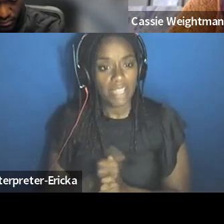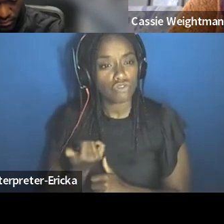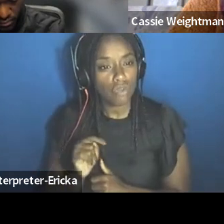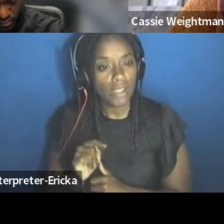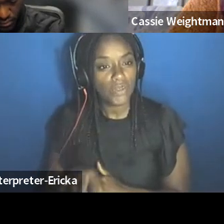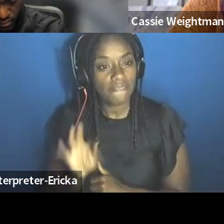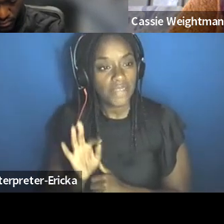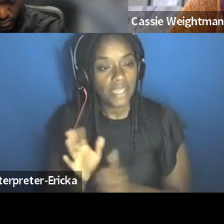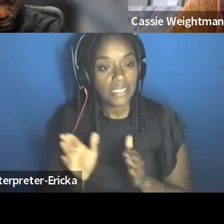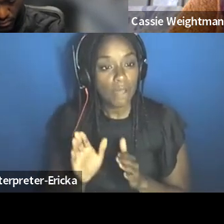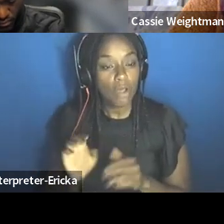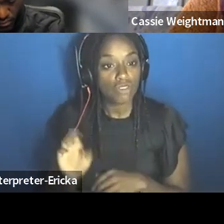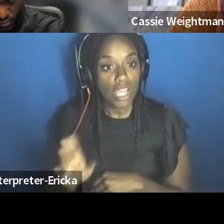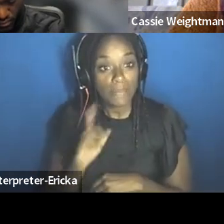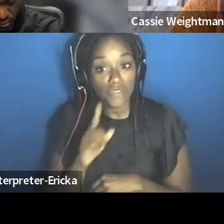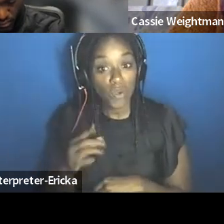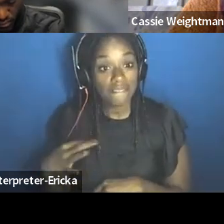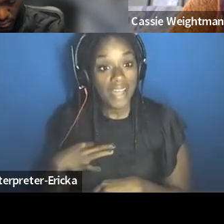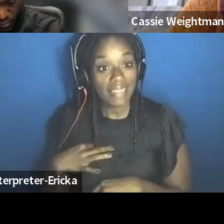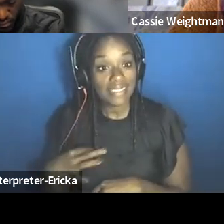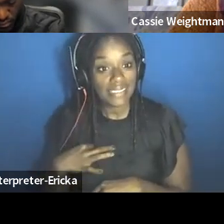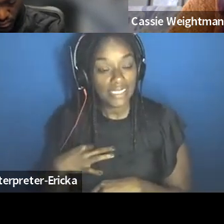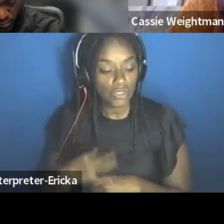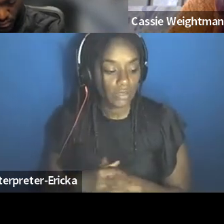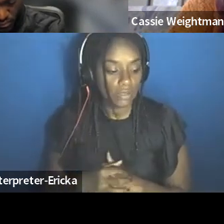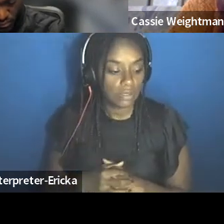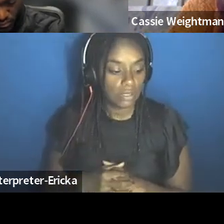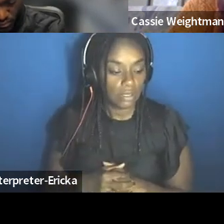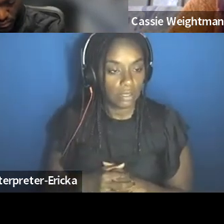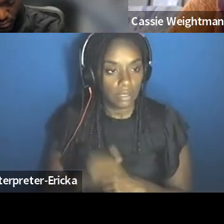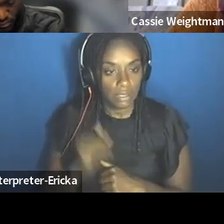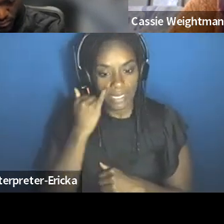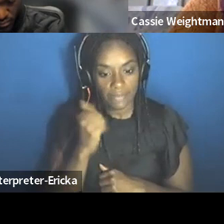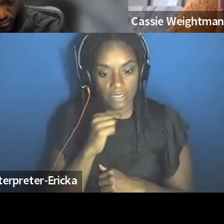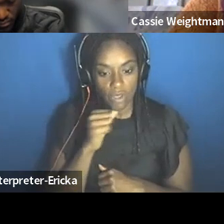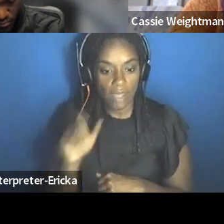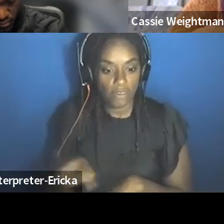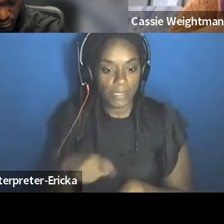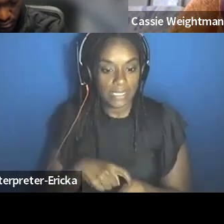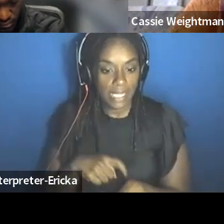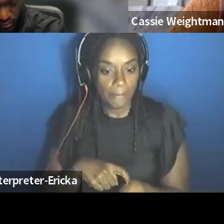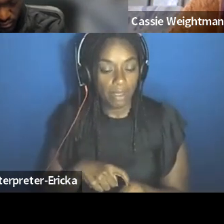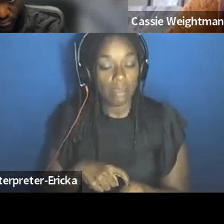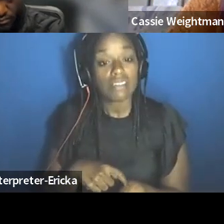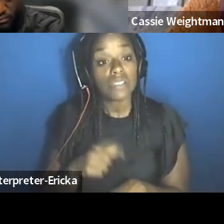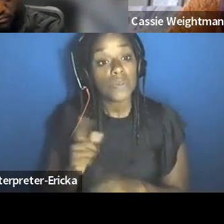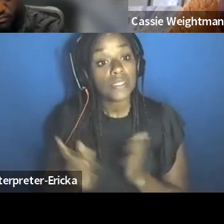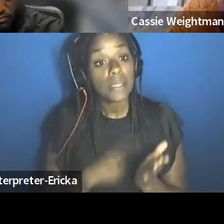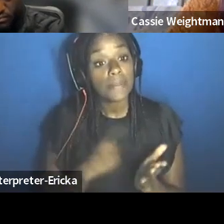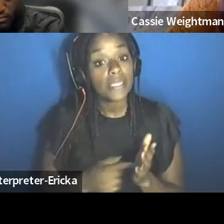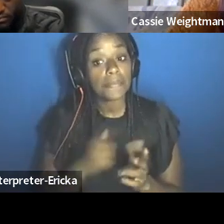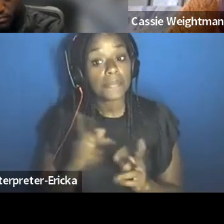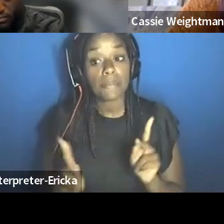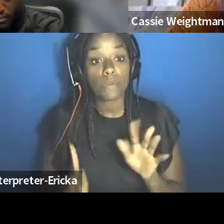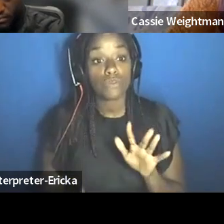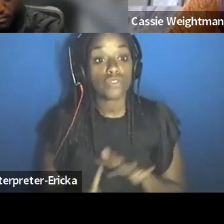for volunteers to do when they don't need to be time linked. So we have people that will come in, you know, once